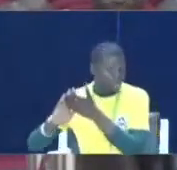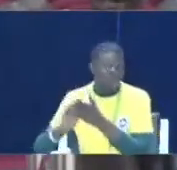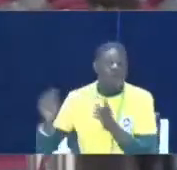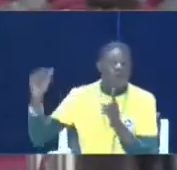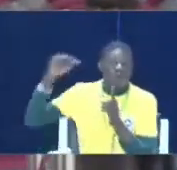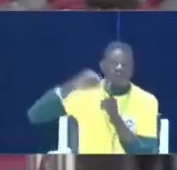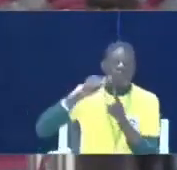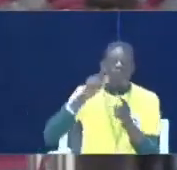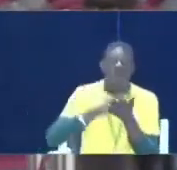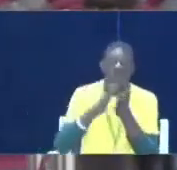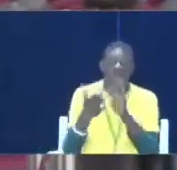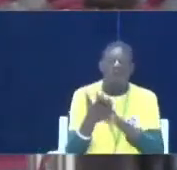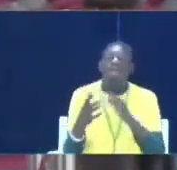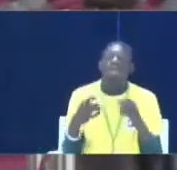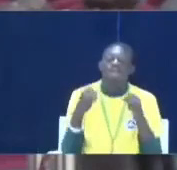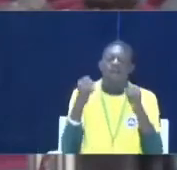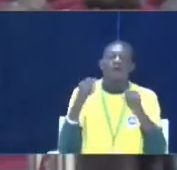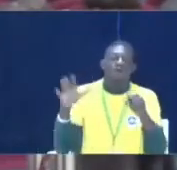until you are endued with power.